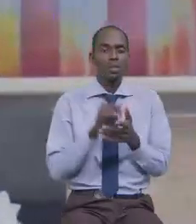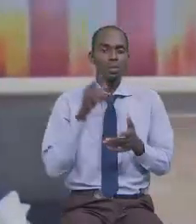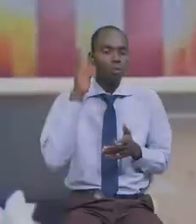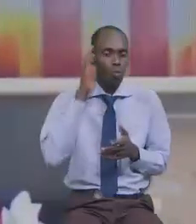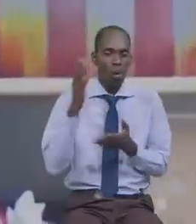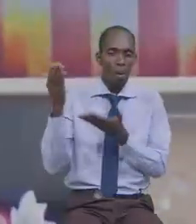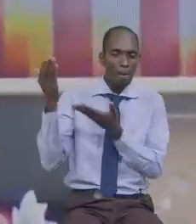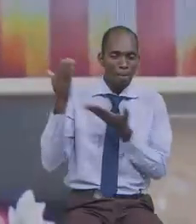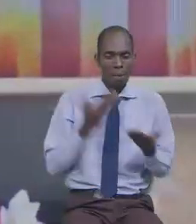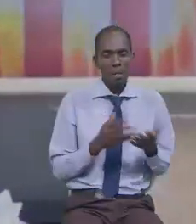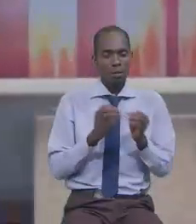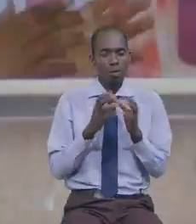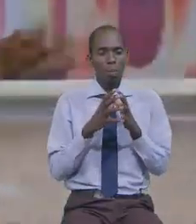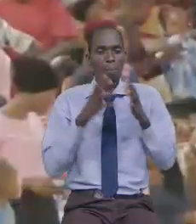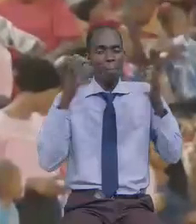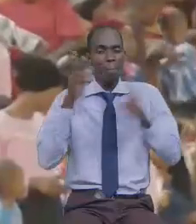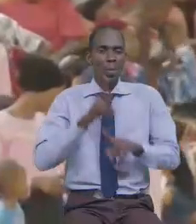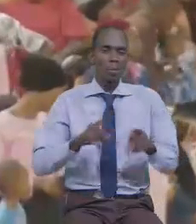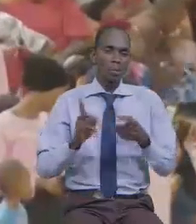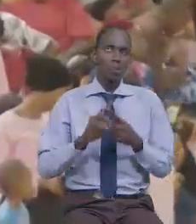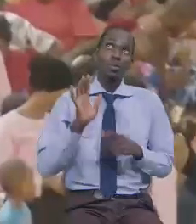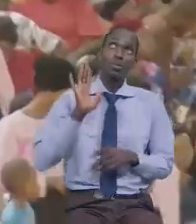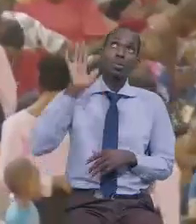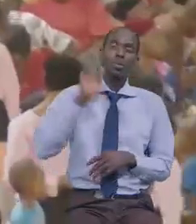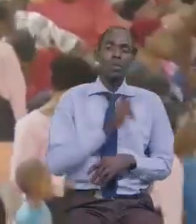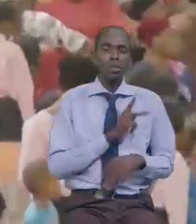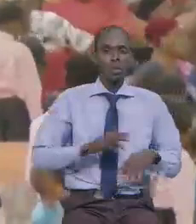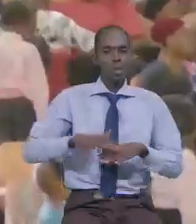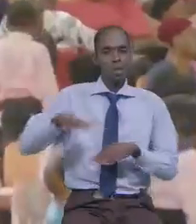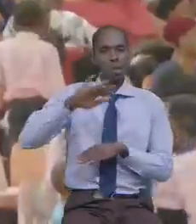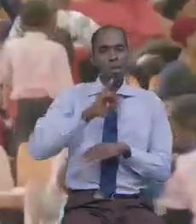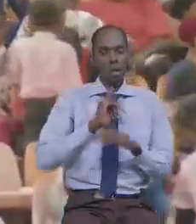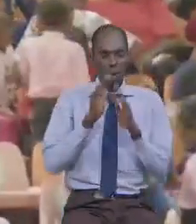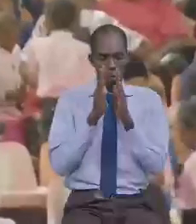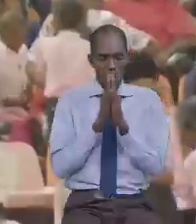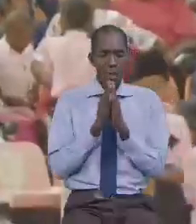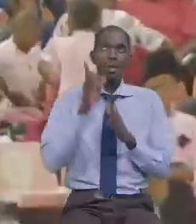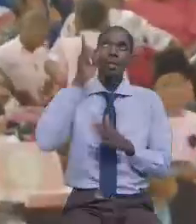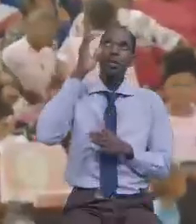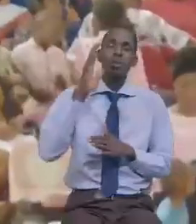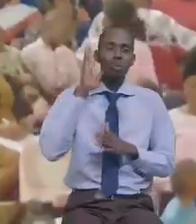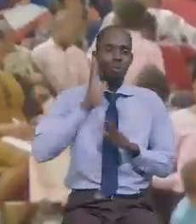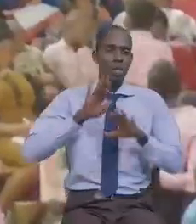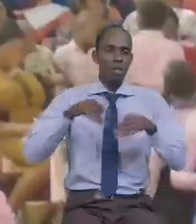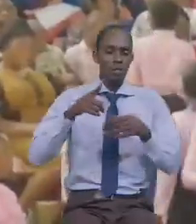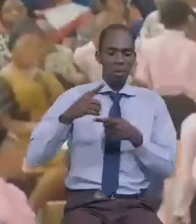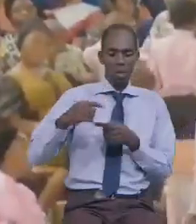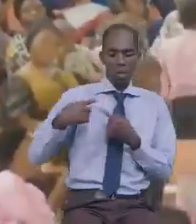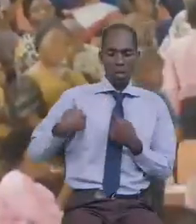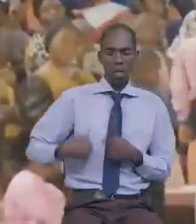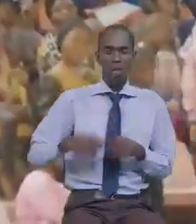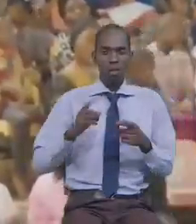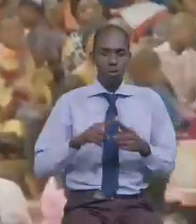the kingdom of God. I pray God will give you the heart to leave the